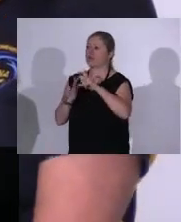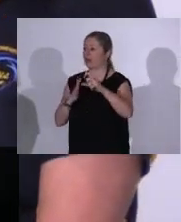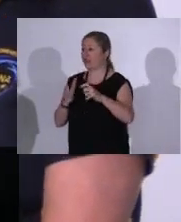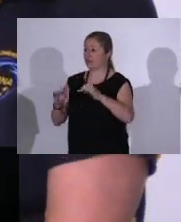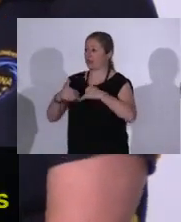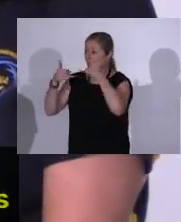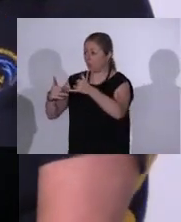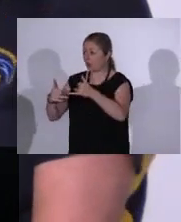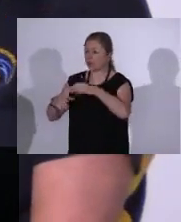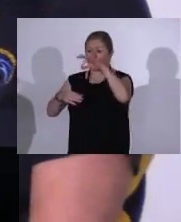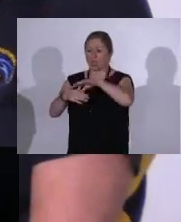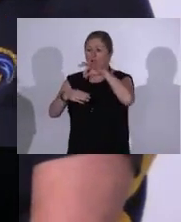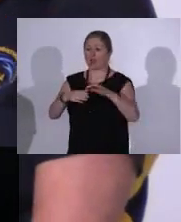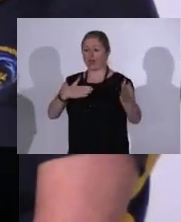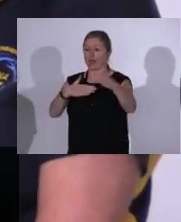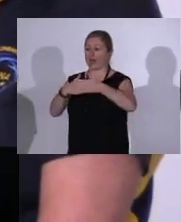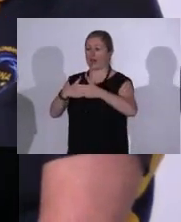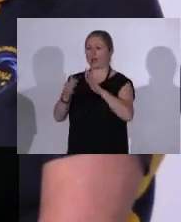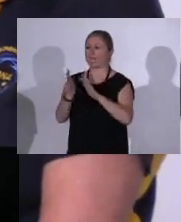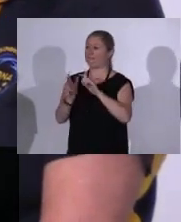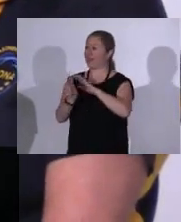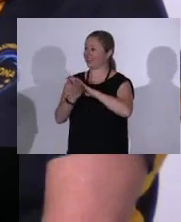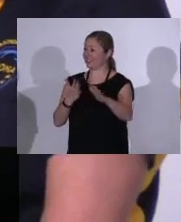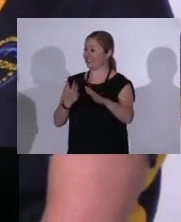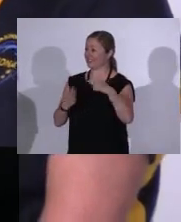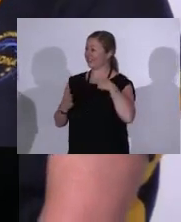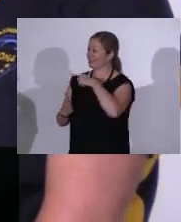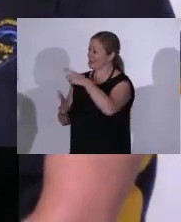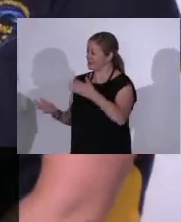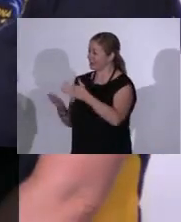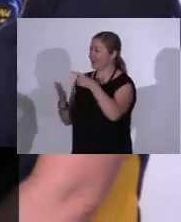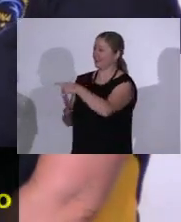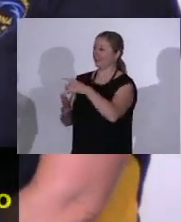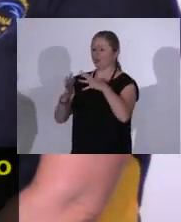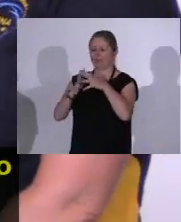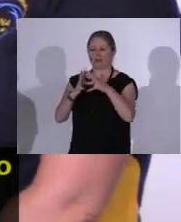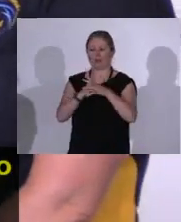nominations close in March, so I encourage you to go to the website